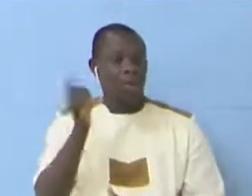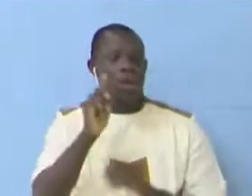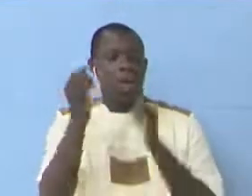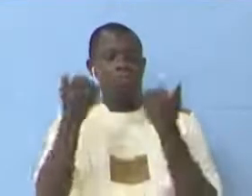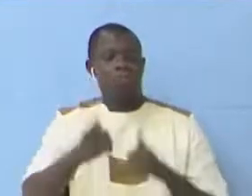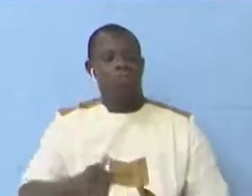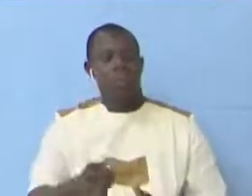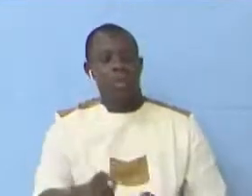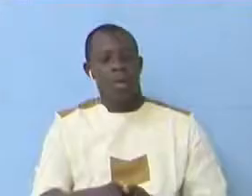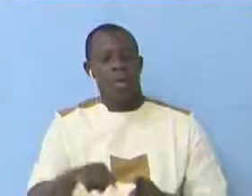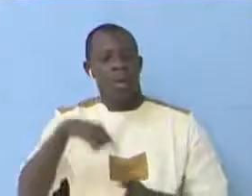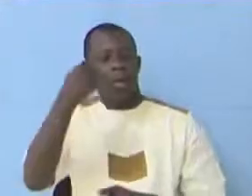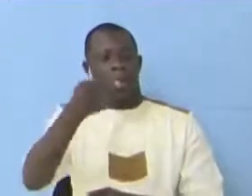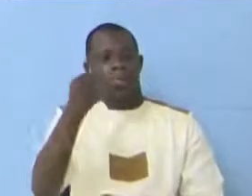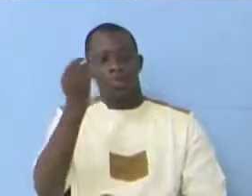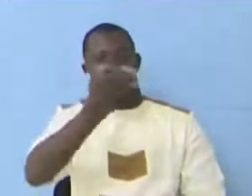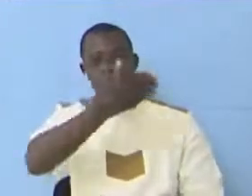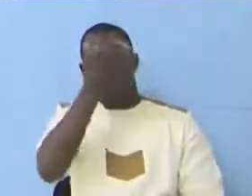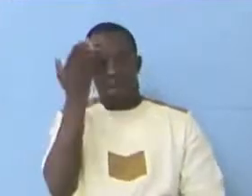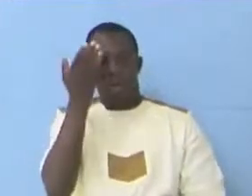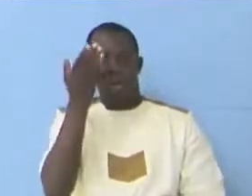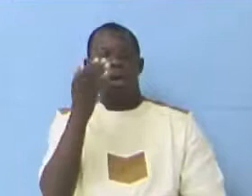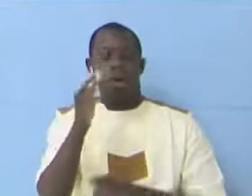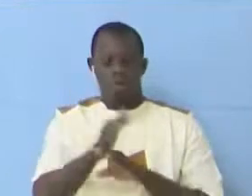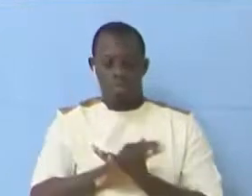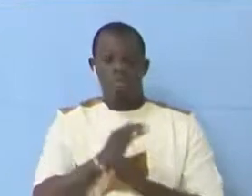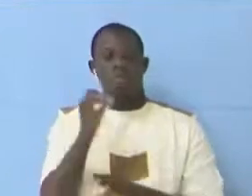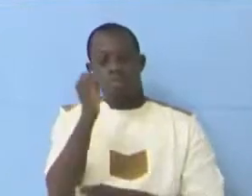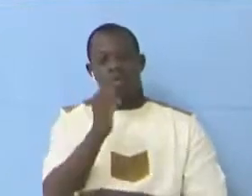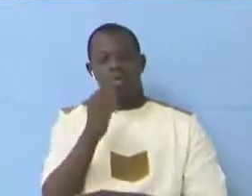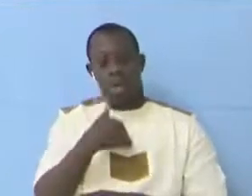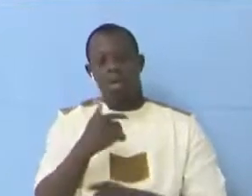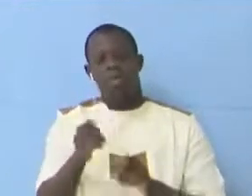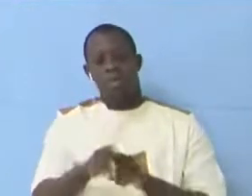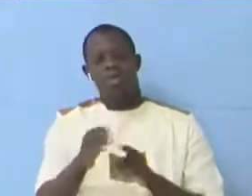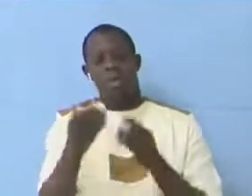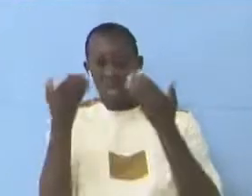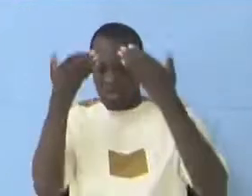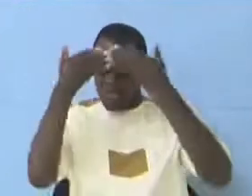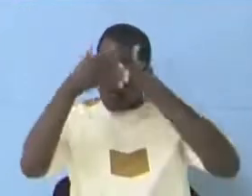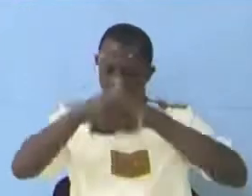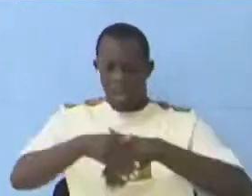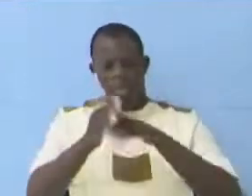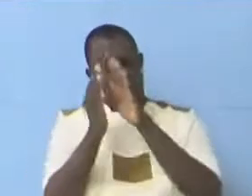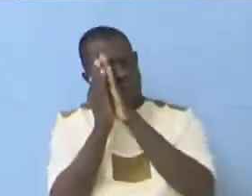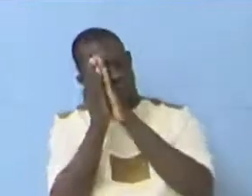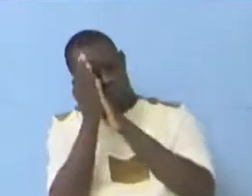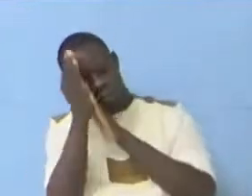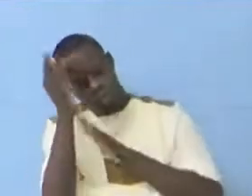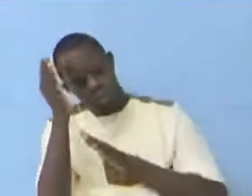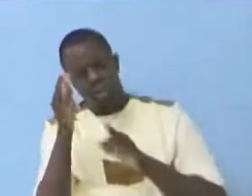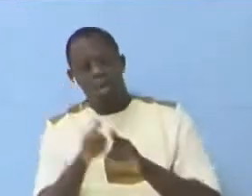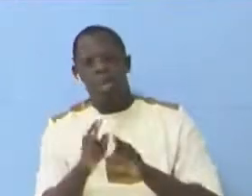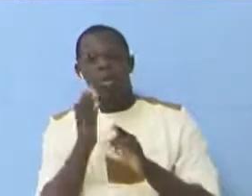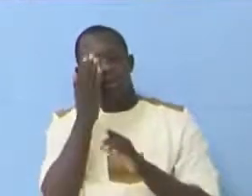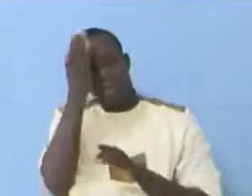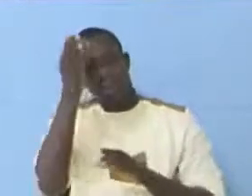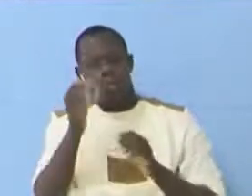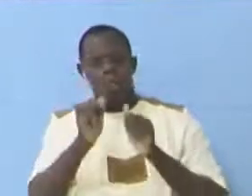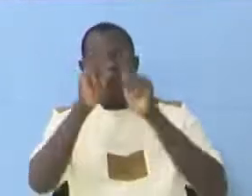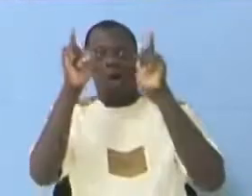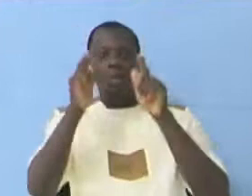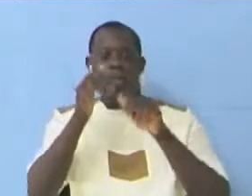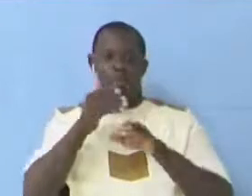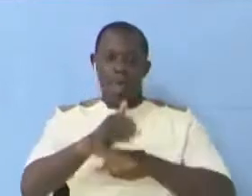The following morning, because I went to bed very late, I overslept. I received a call.